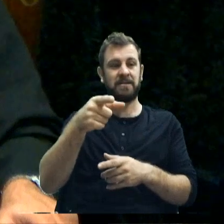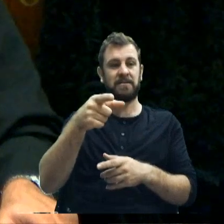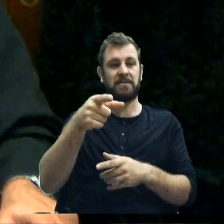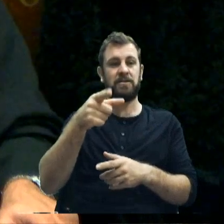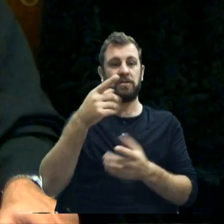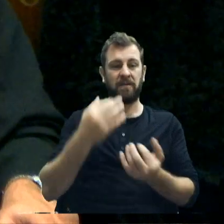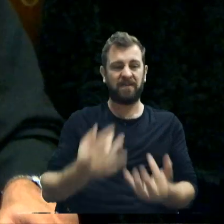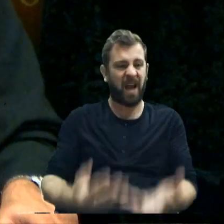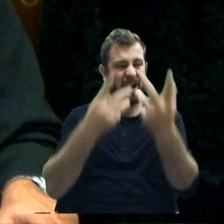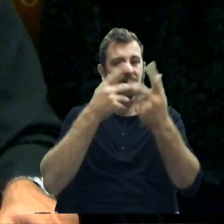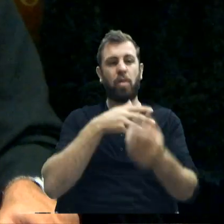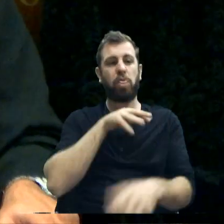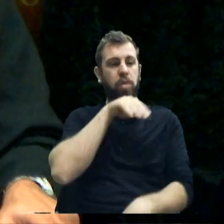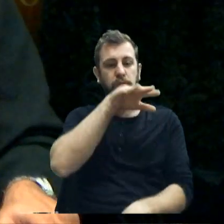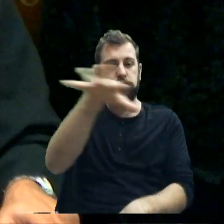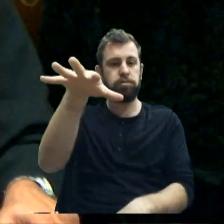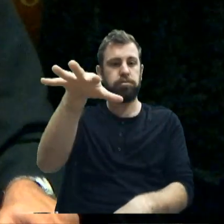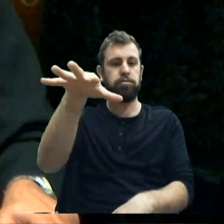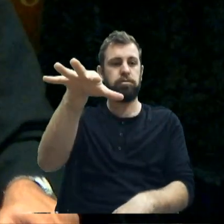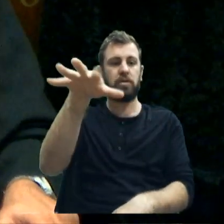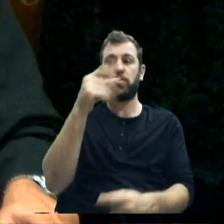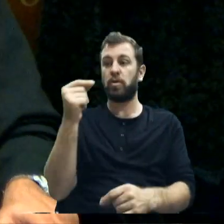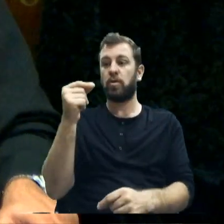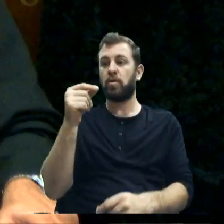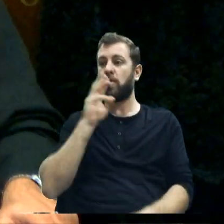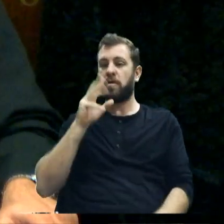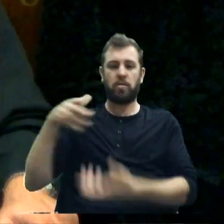water and extinguish that fire.